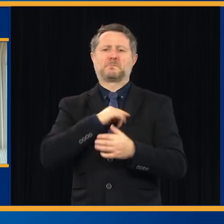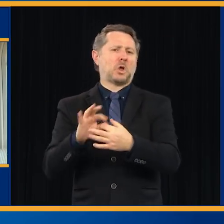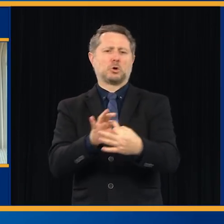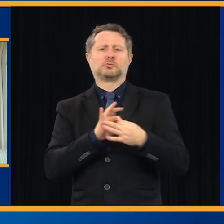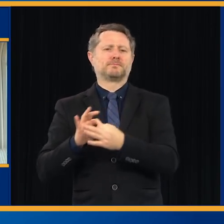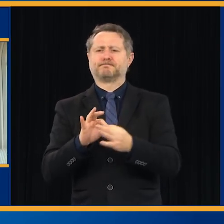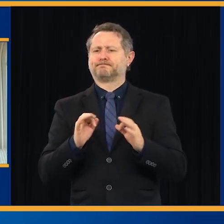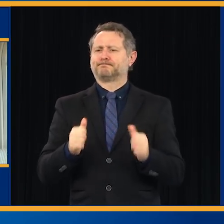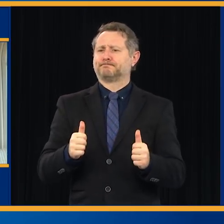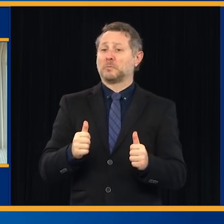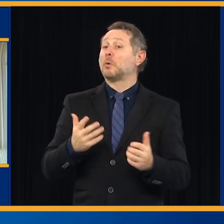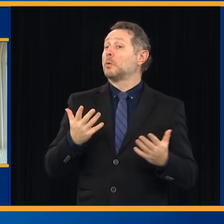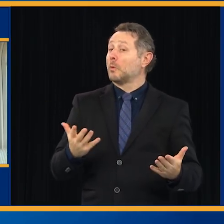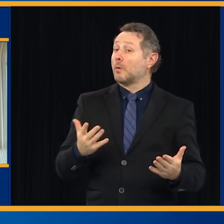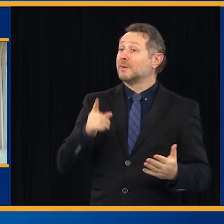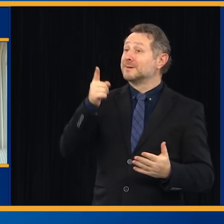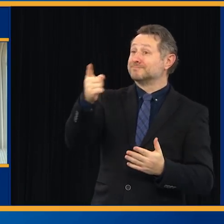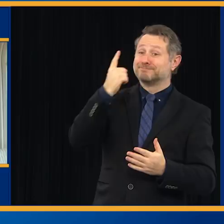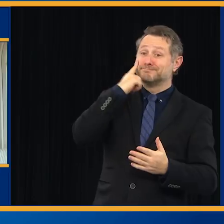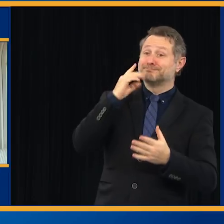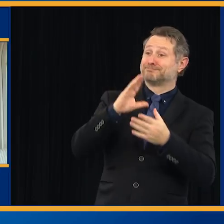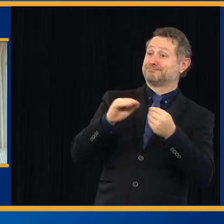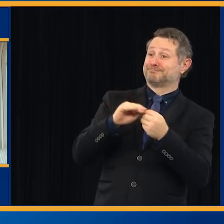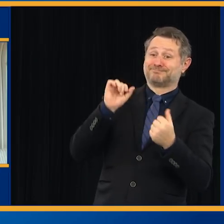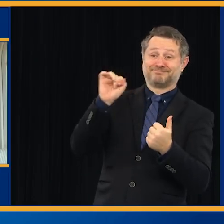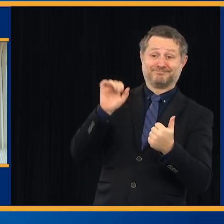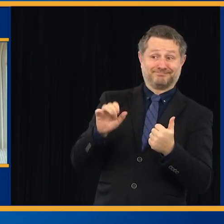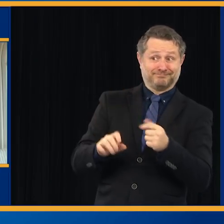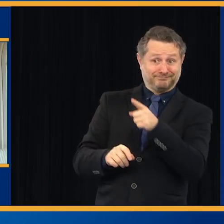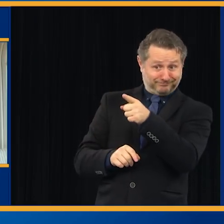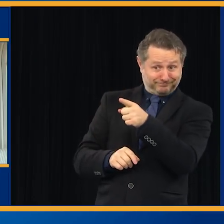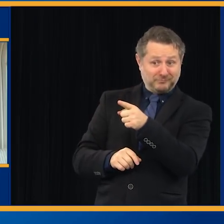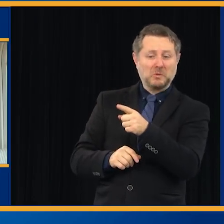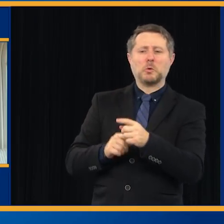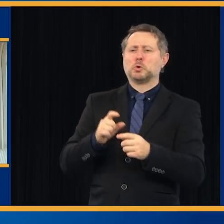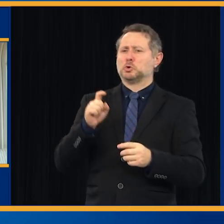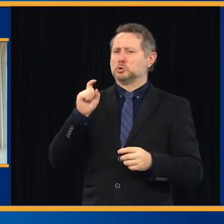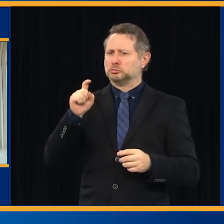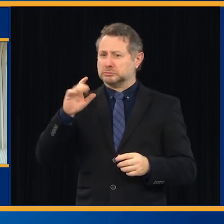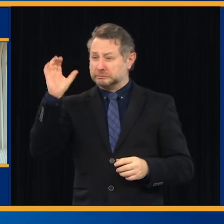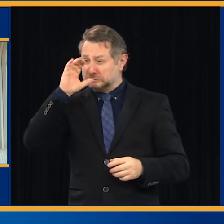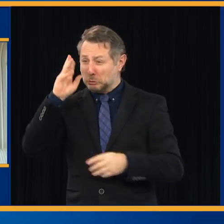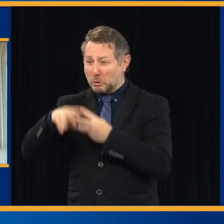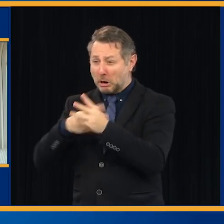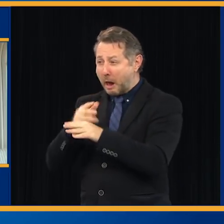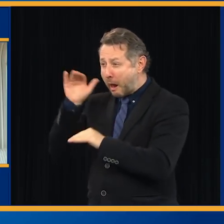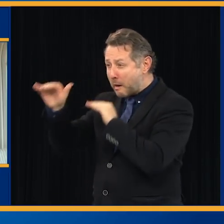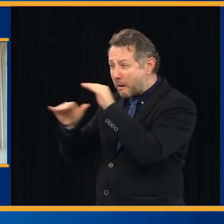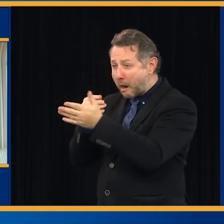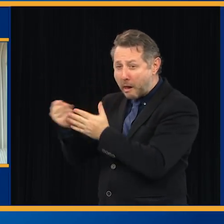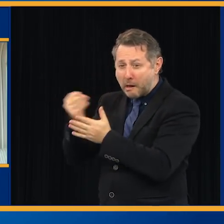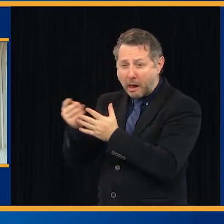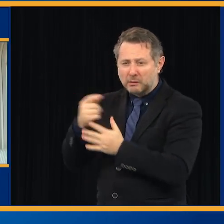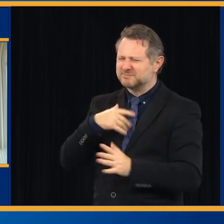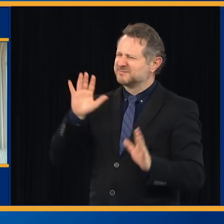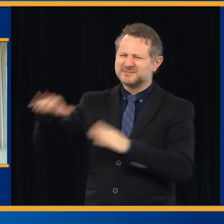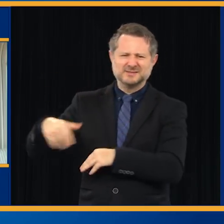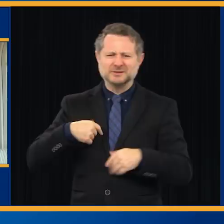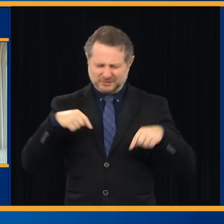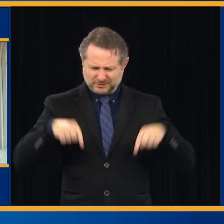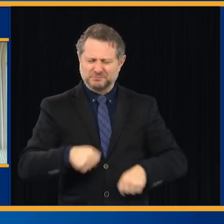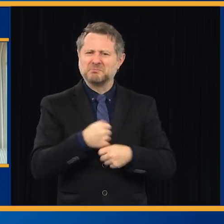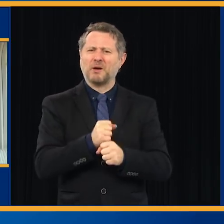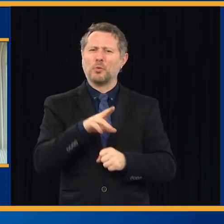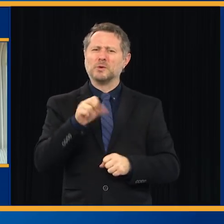one of your comments that not only should we not have to be scouring the world for this, but it ought to be made in the USA, and better